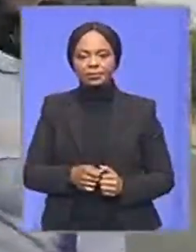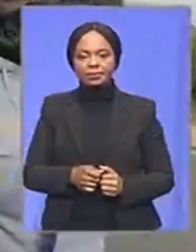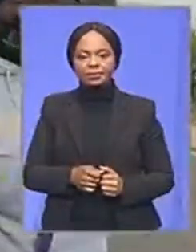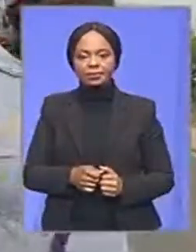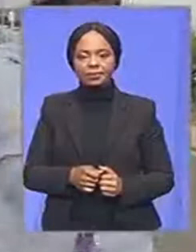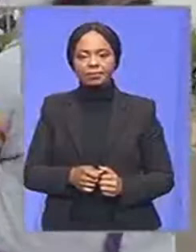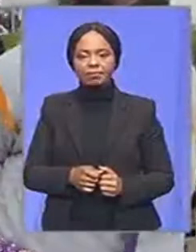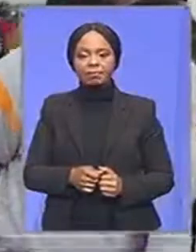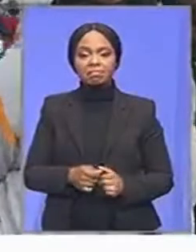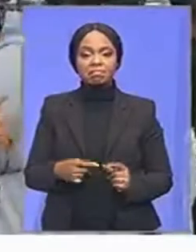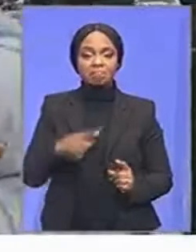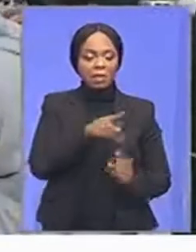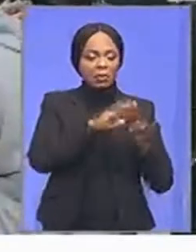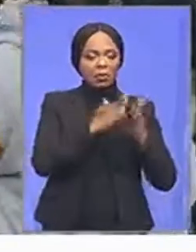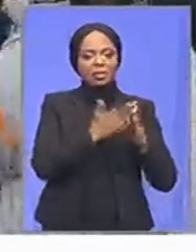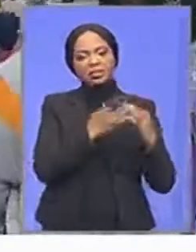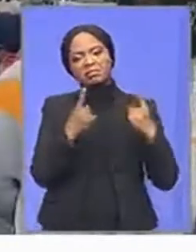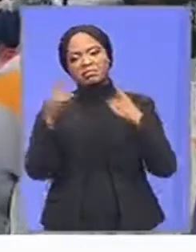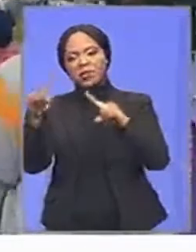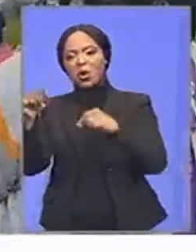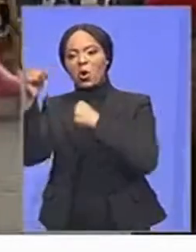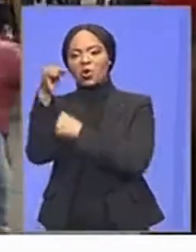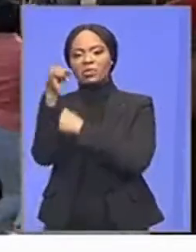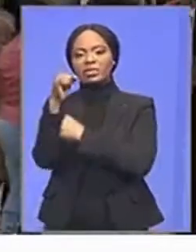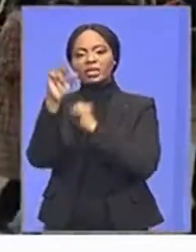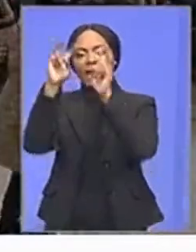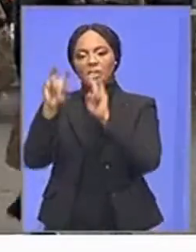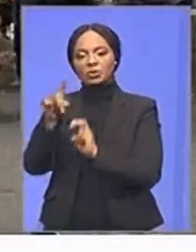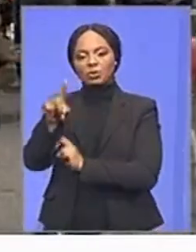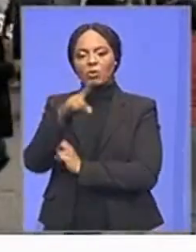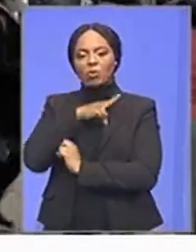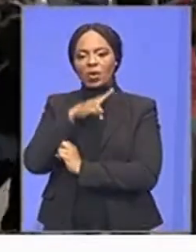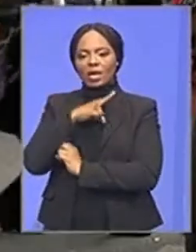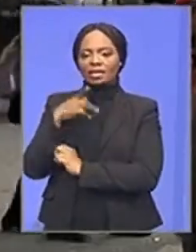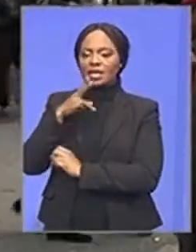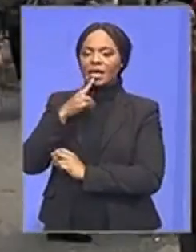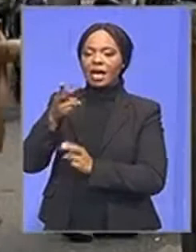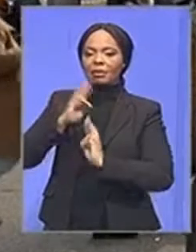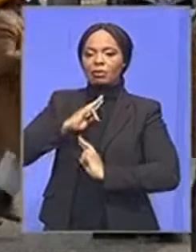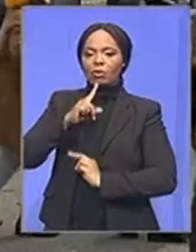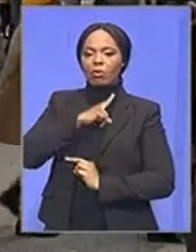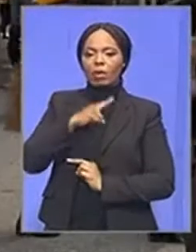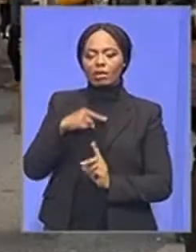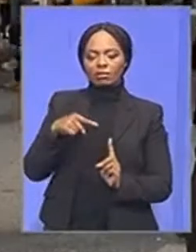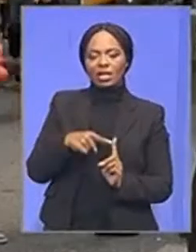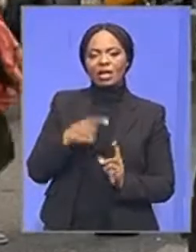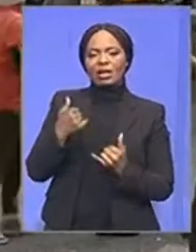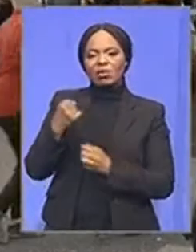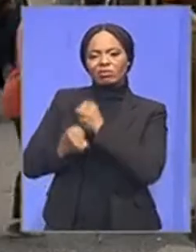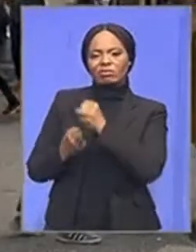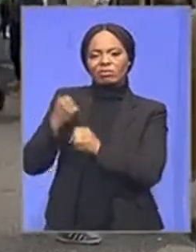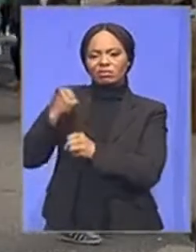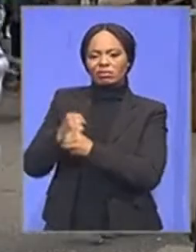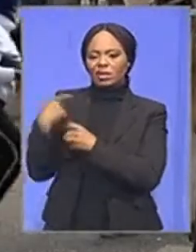lekgono ba tsogetse dikantorong tsa Eskom go nyaka dikarabo go Cecilia Tlepuo mengwaga e masometshelatshela go kgaotswa ga motlhagase ga